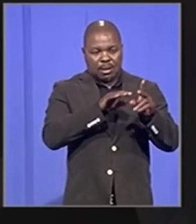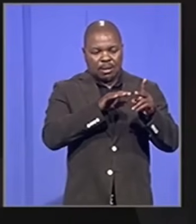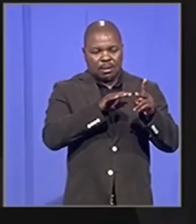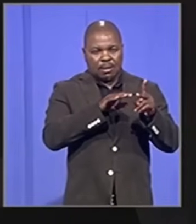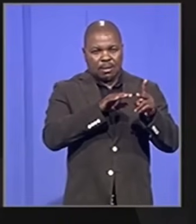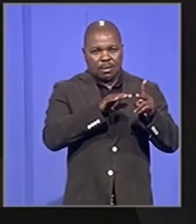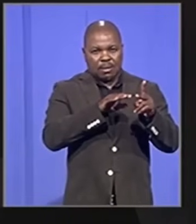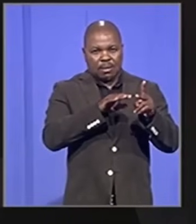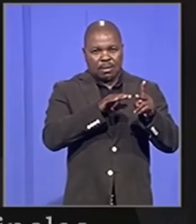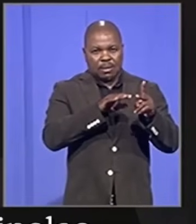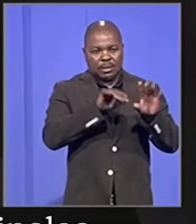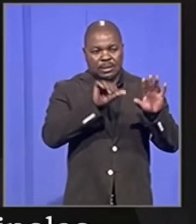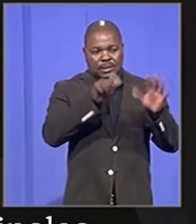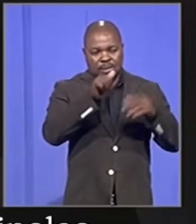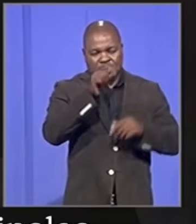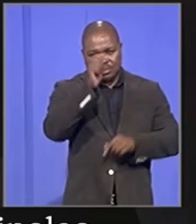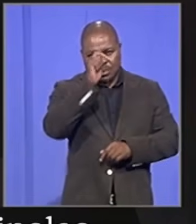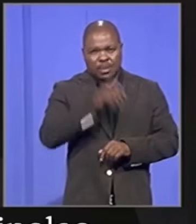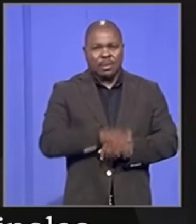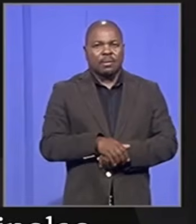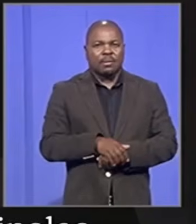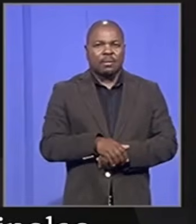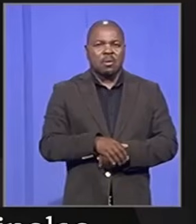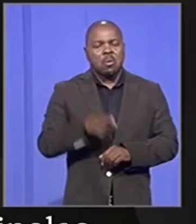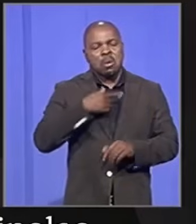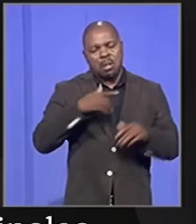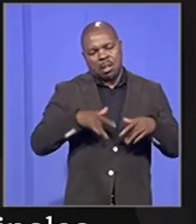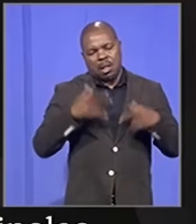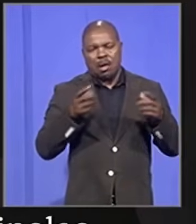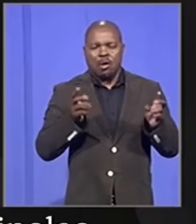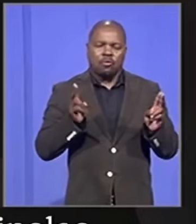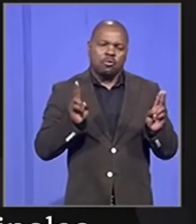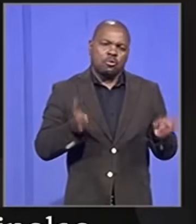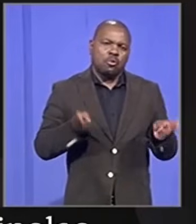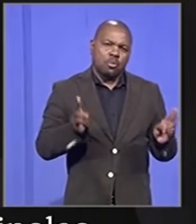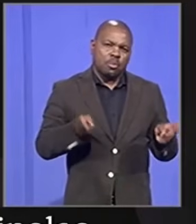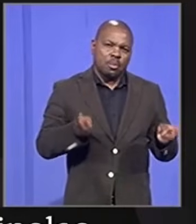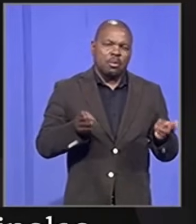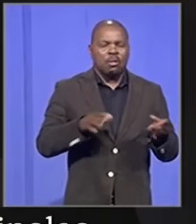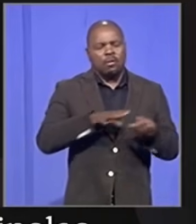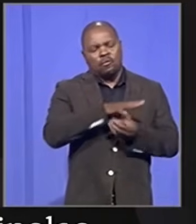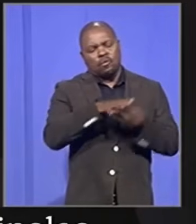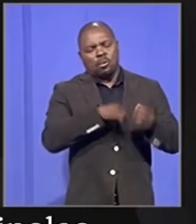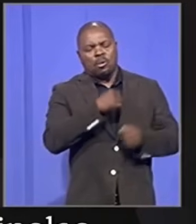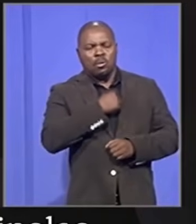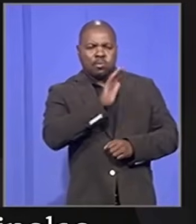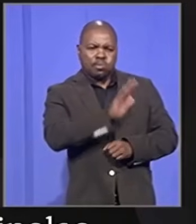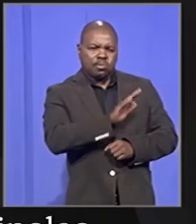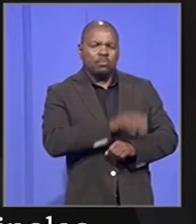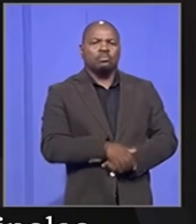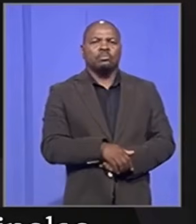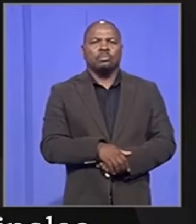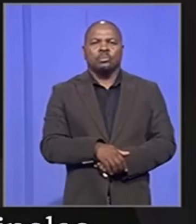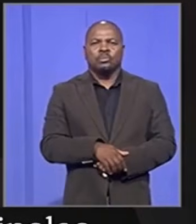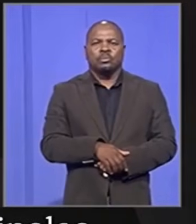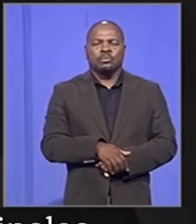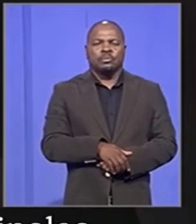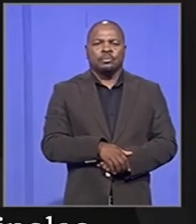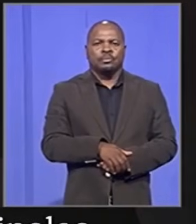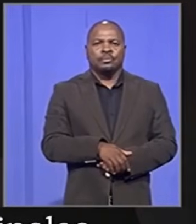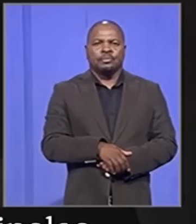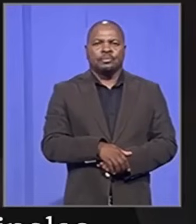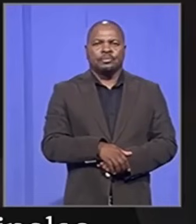3 girls, 3 boys. We lived a normal life of an ordinary family. Twari dusangiye